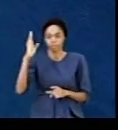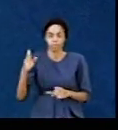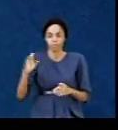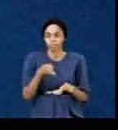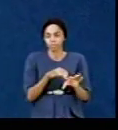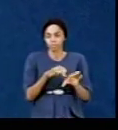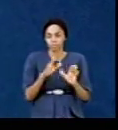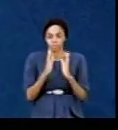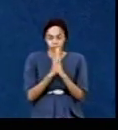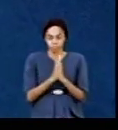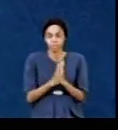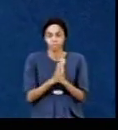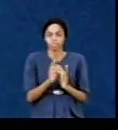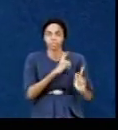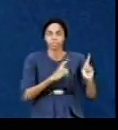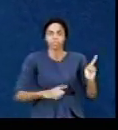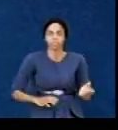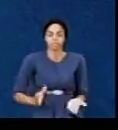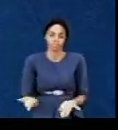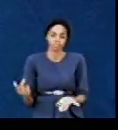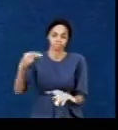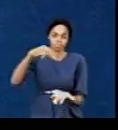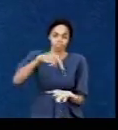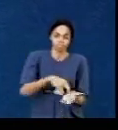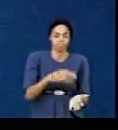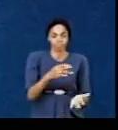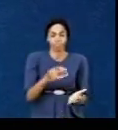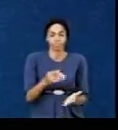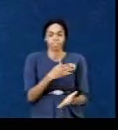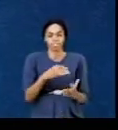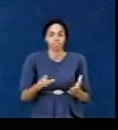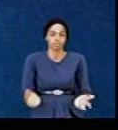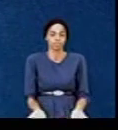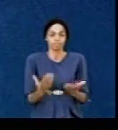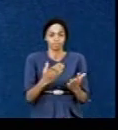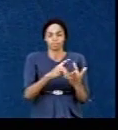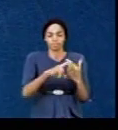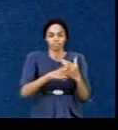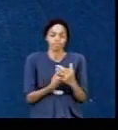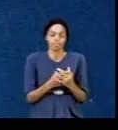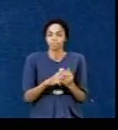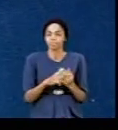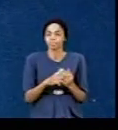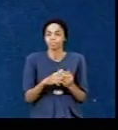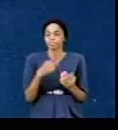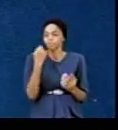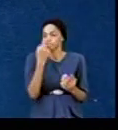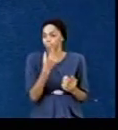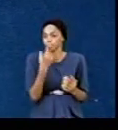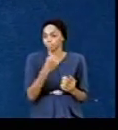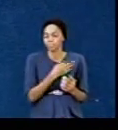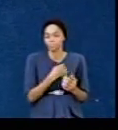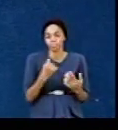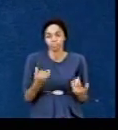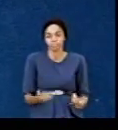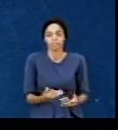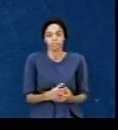up. She rose up and began to speak. The husband, too, has grade 3 hemorrhoid.